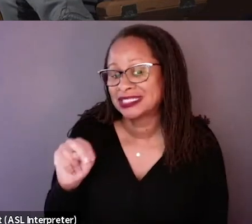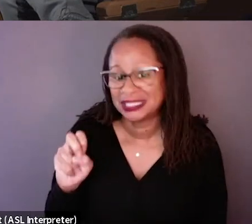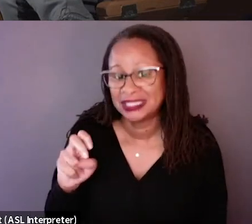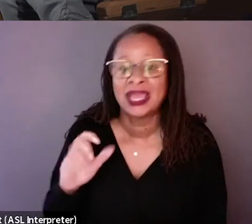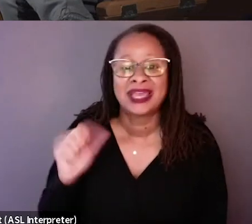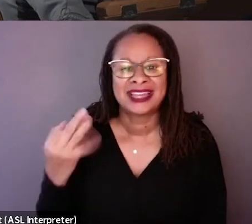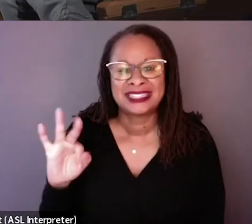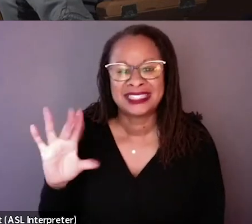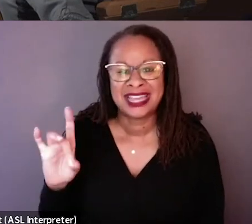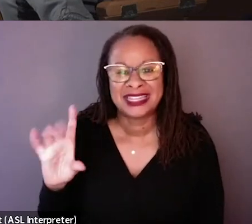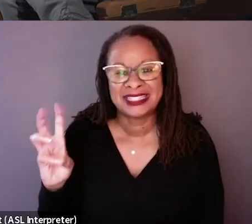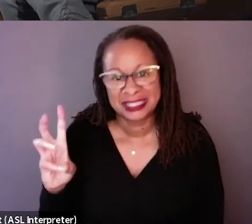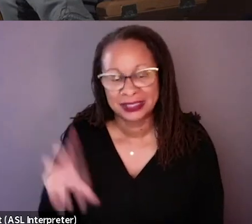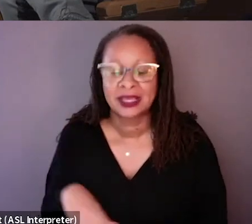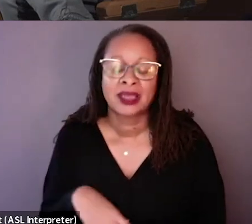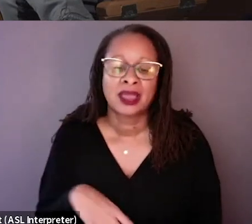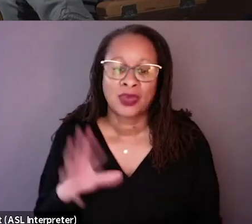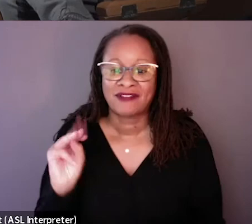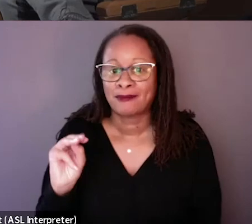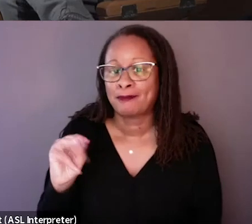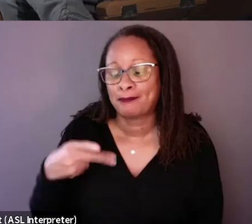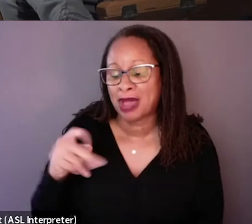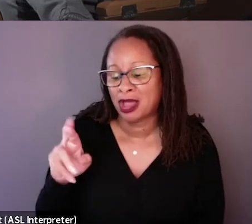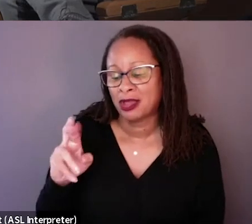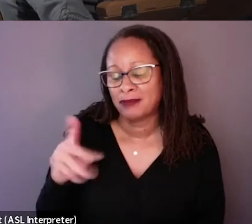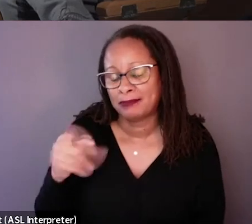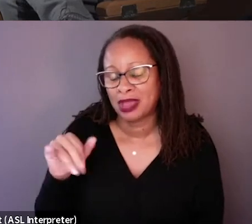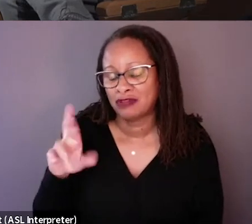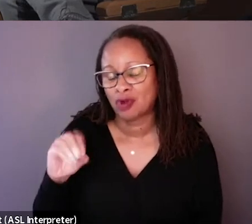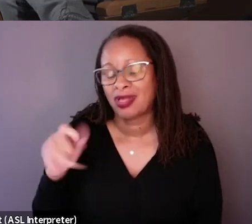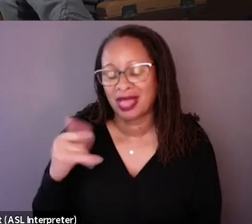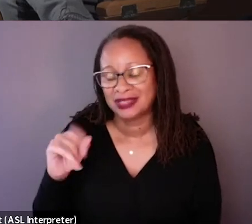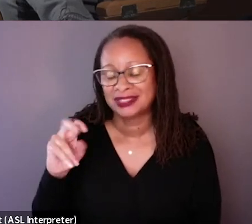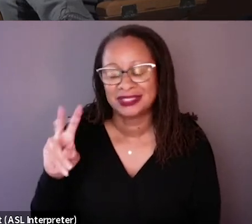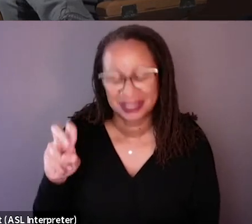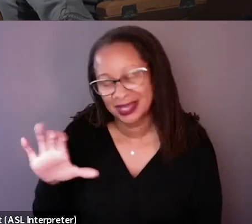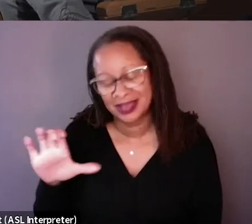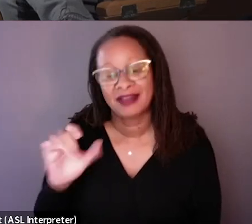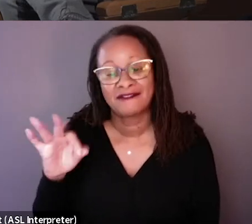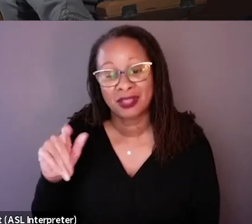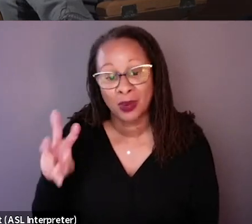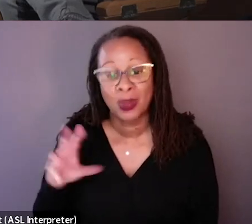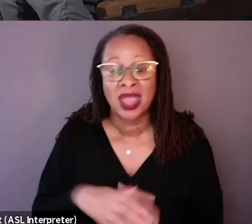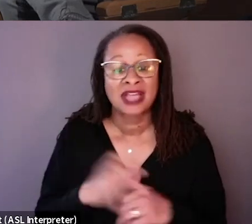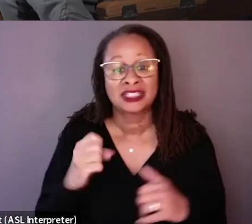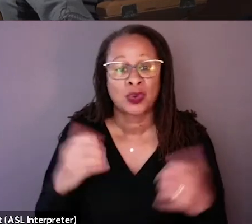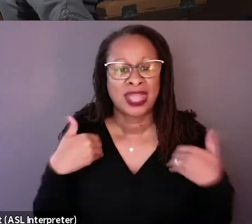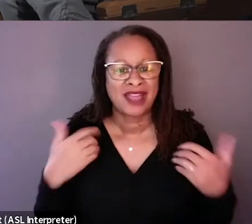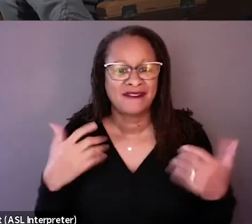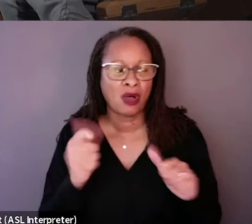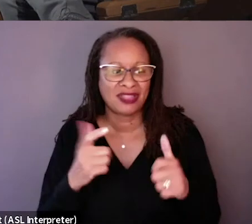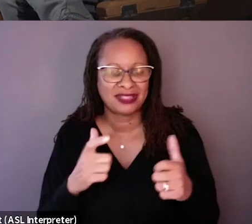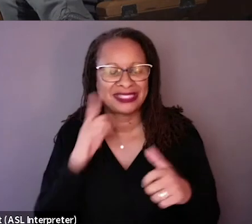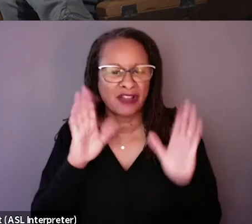flow for the first time, you know, that they're capturing, like, he created this powerful sense of directionality where with the sound is concentrated in the middle channel, so